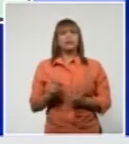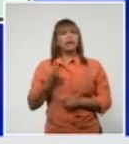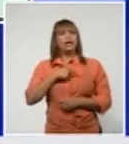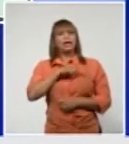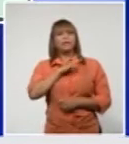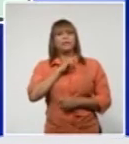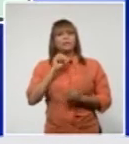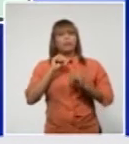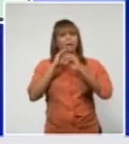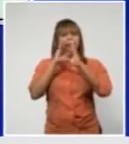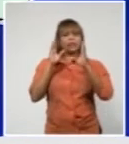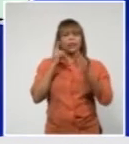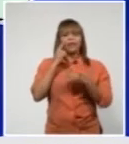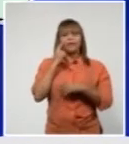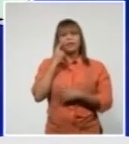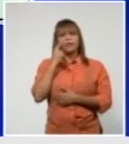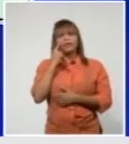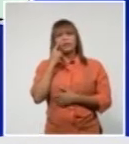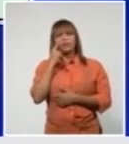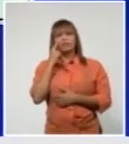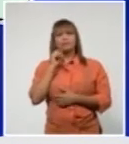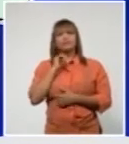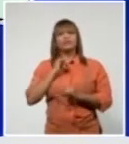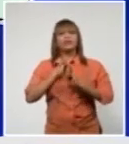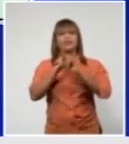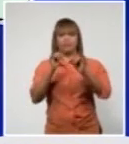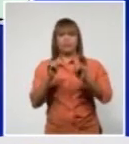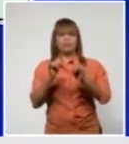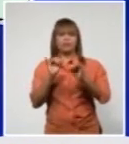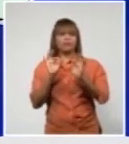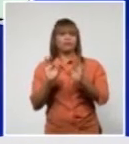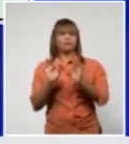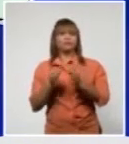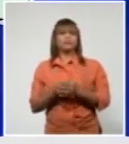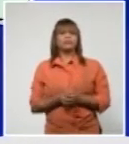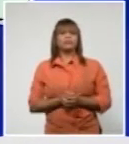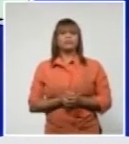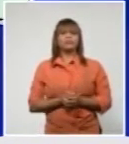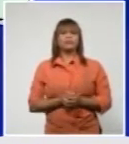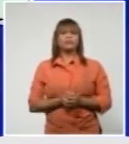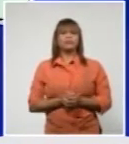4,816,935 confirmed cases. And then Russia with